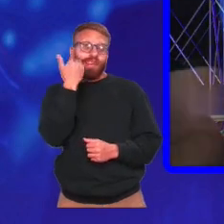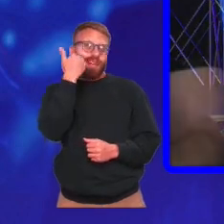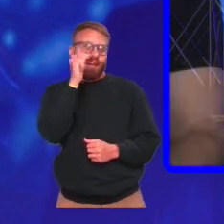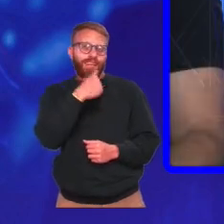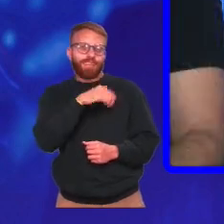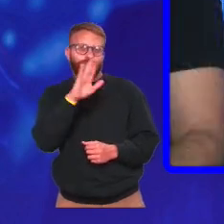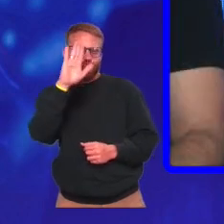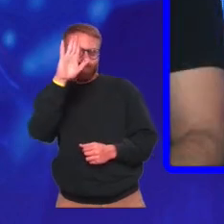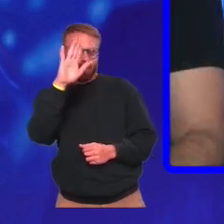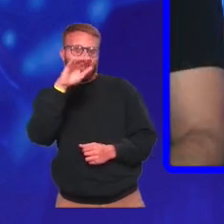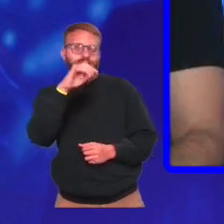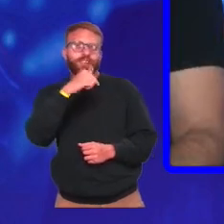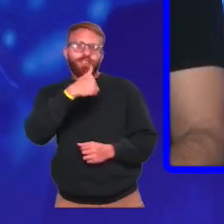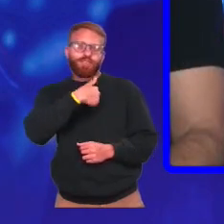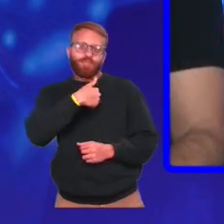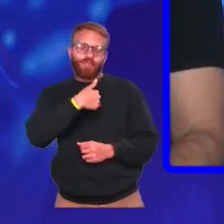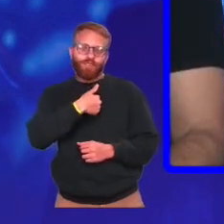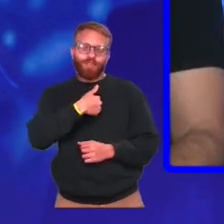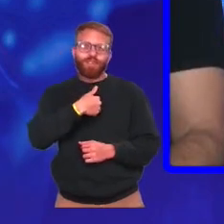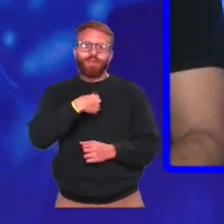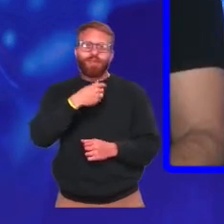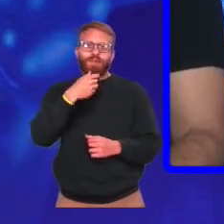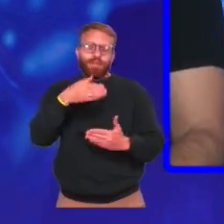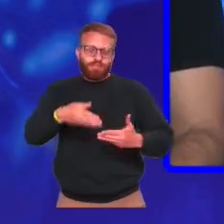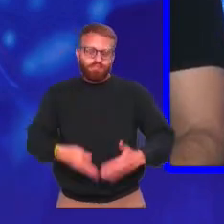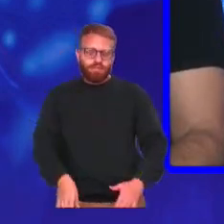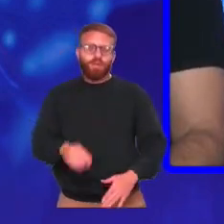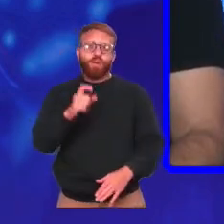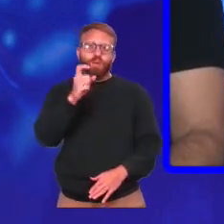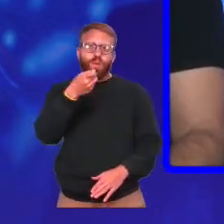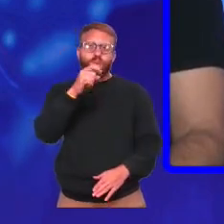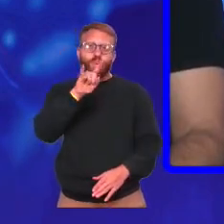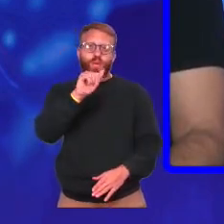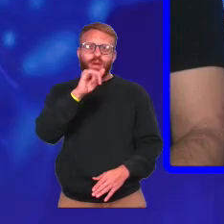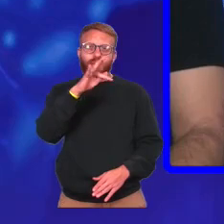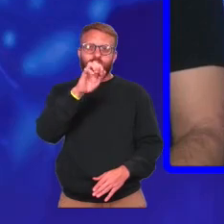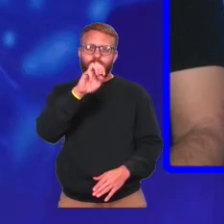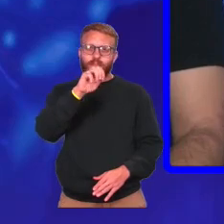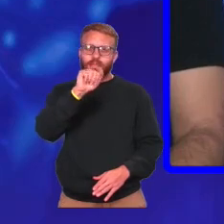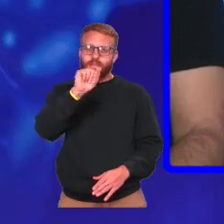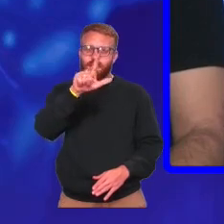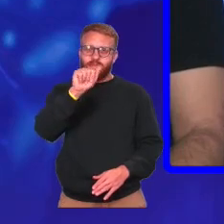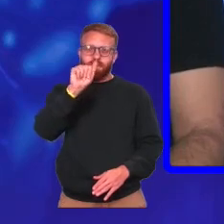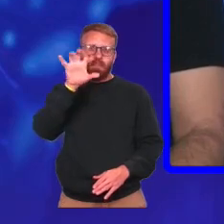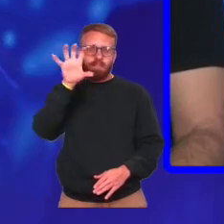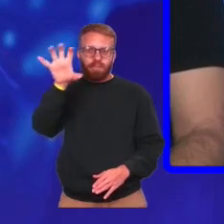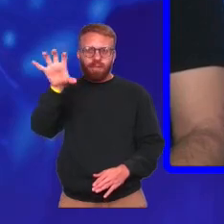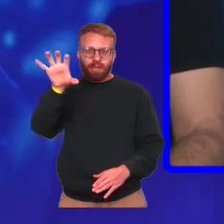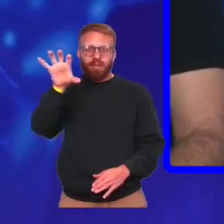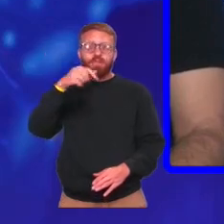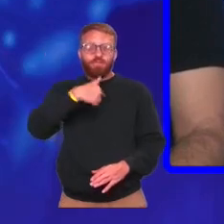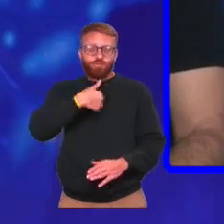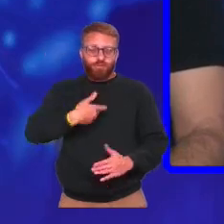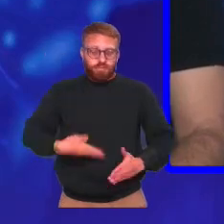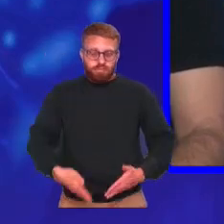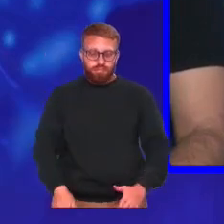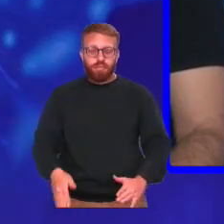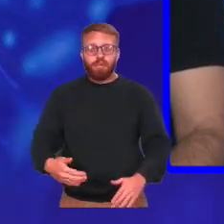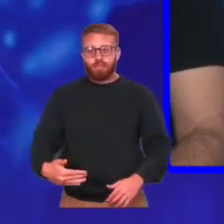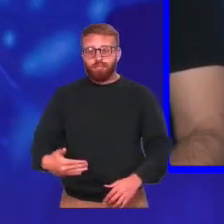Guatemala, grew up there. You know, as many of you, I have a dream of working in entertainment, right? I wanted to work in